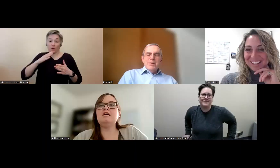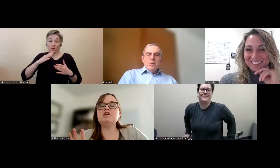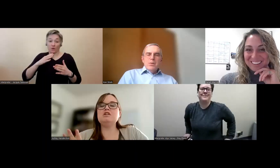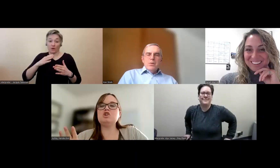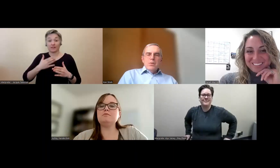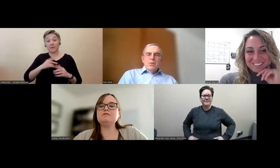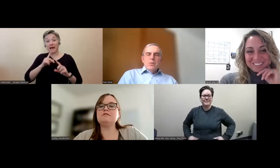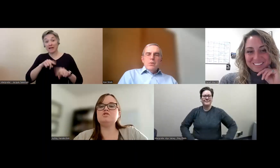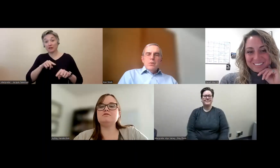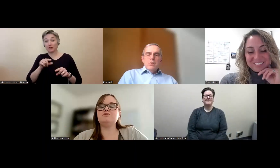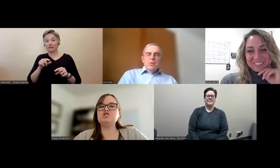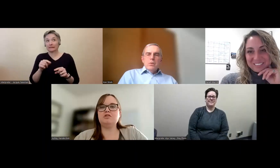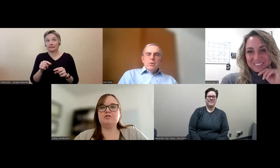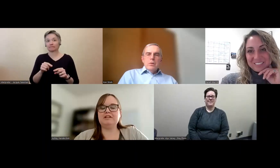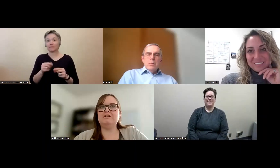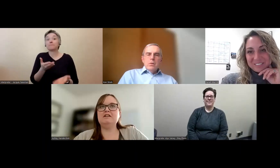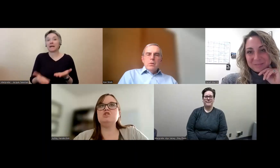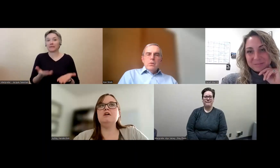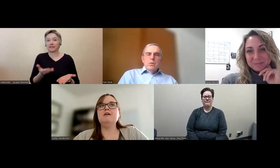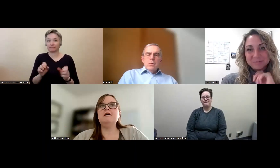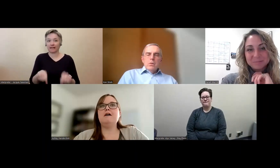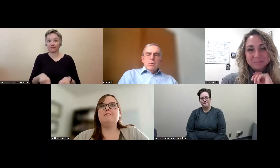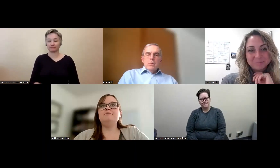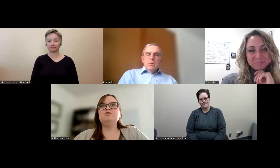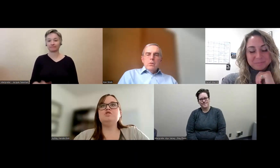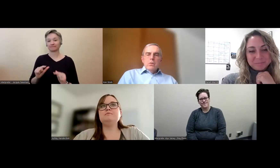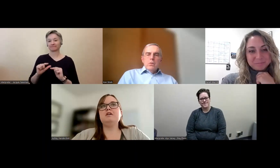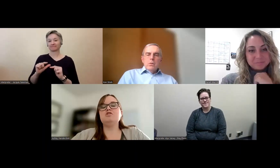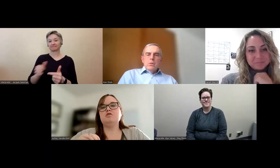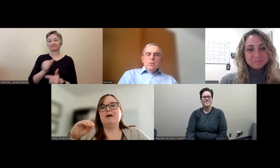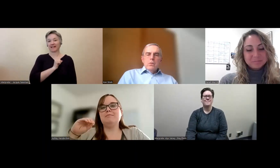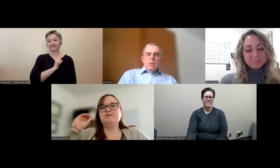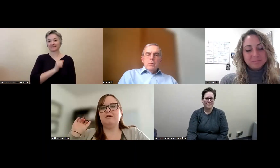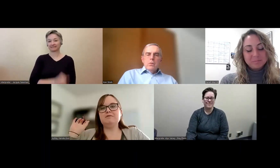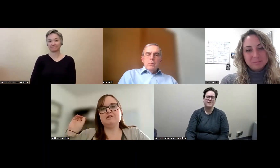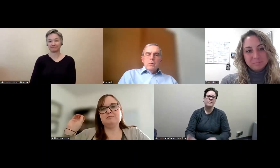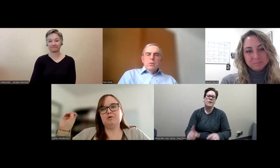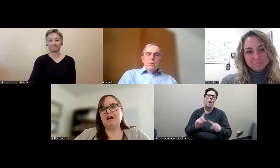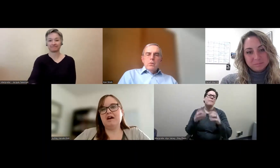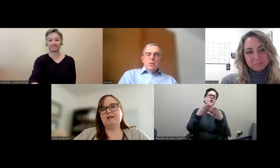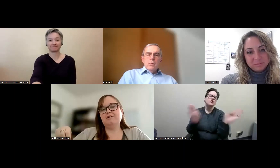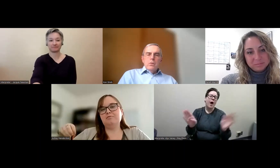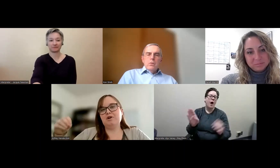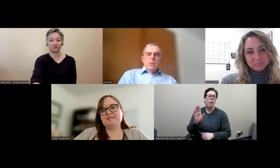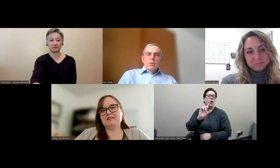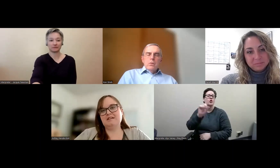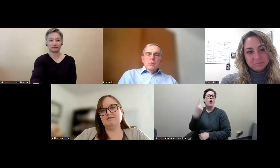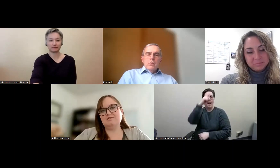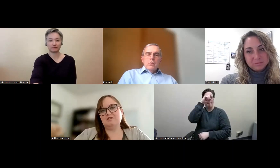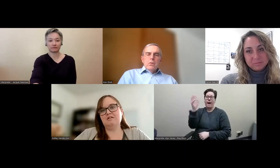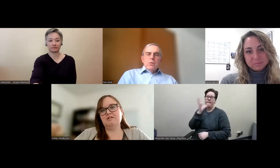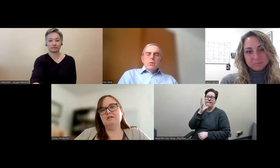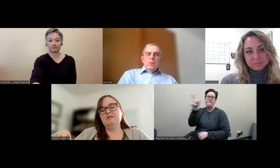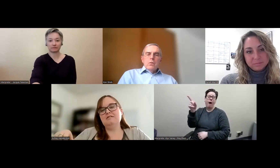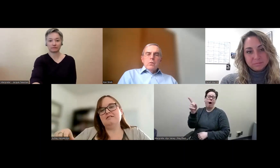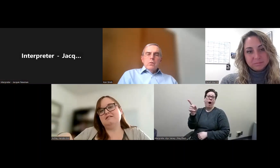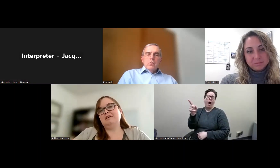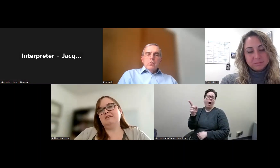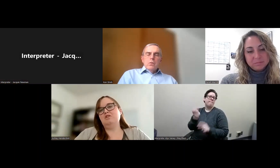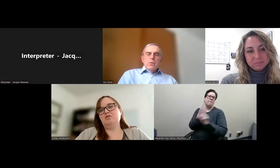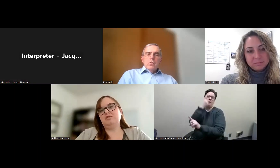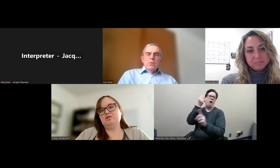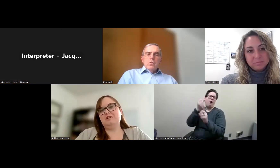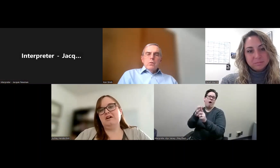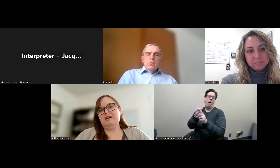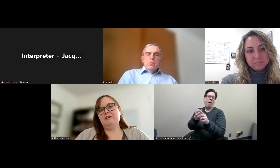But in terms of just for general knowledge, just because your mom developed a sporadic breast cancer doesn't